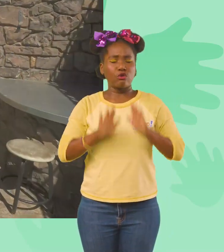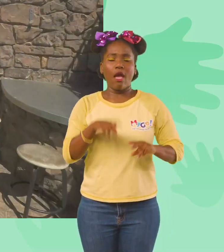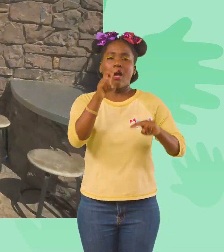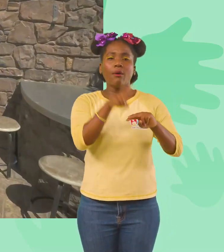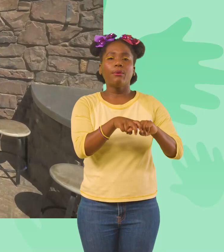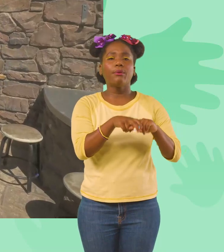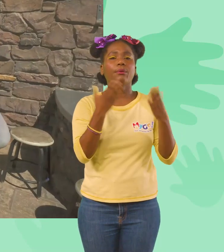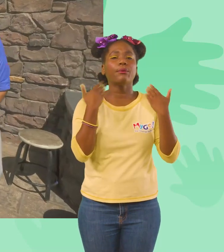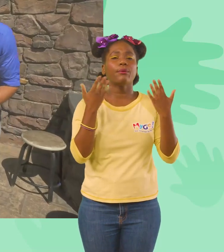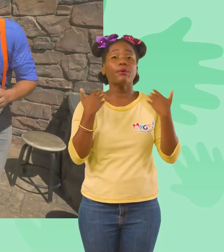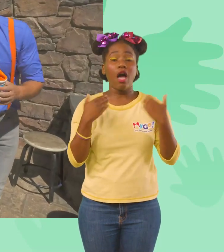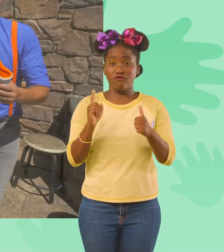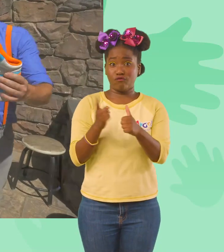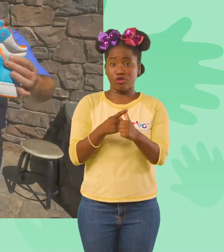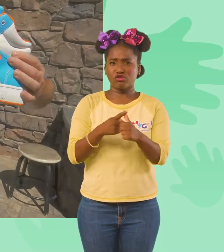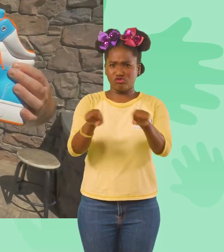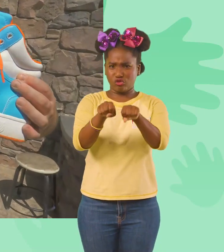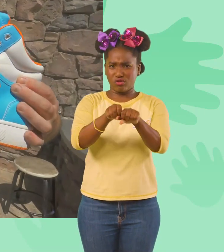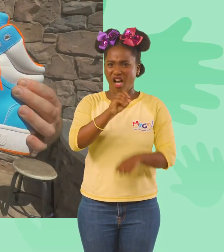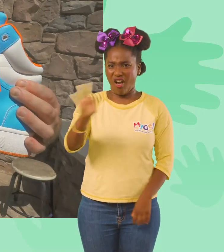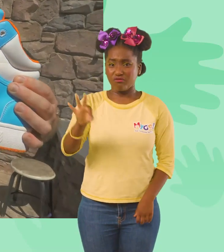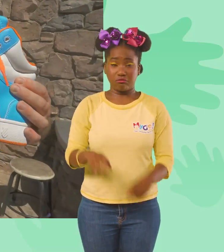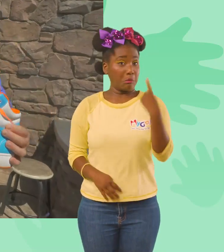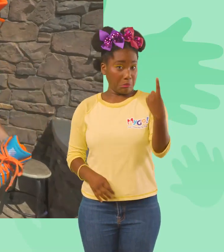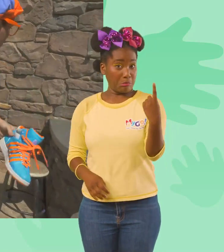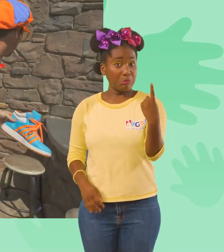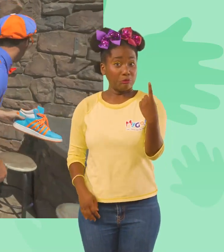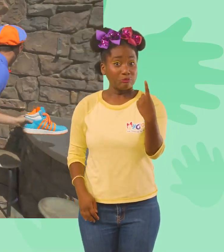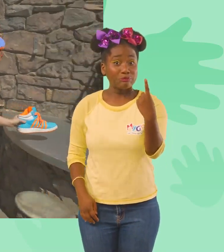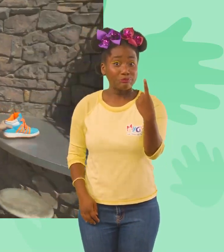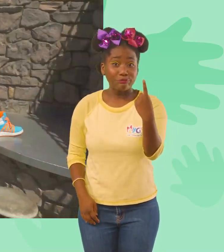Okay, first, let's take off our shoes. One shoe.